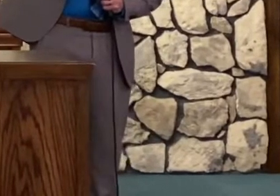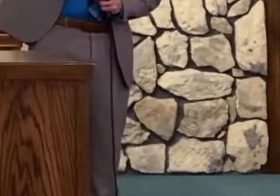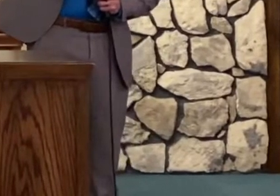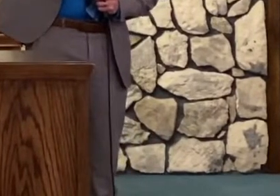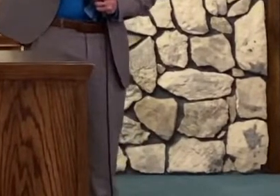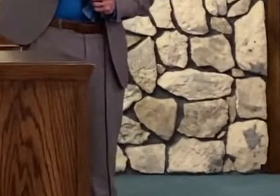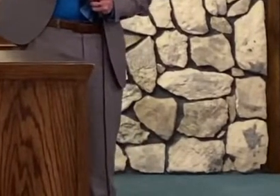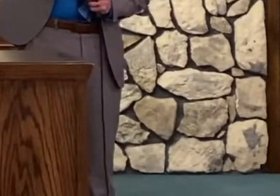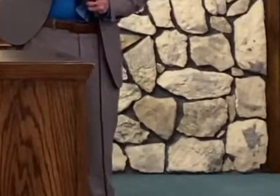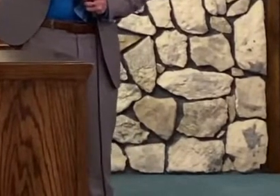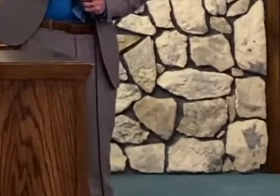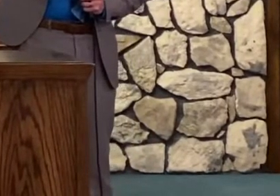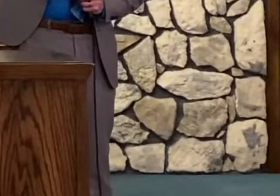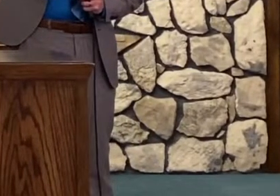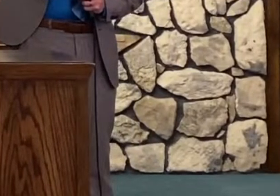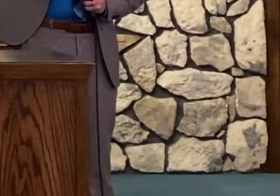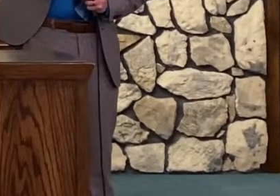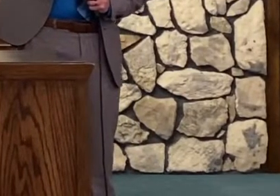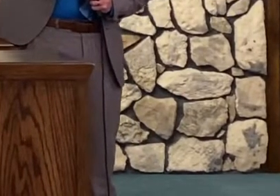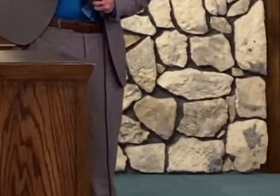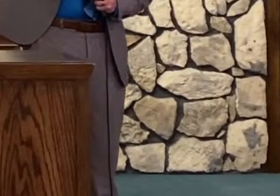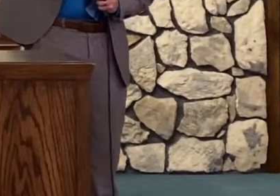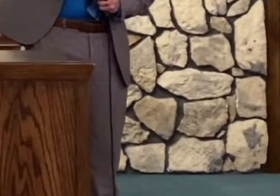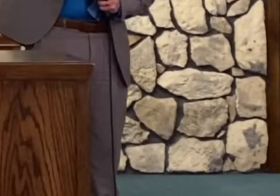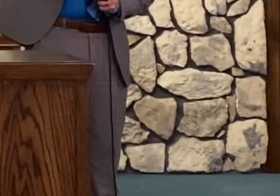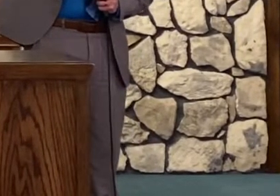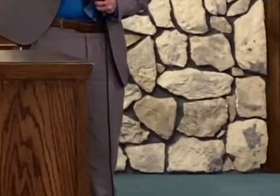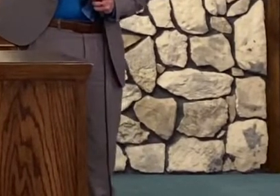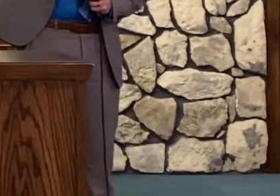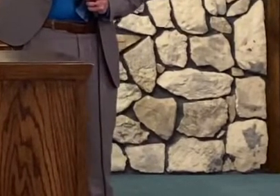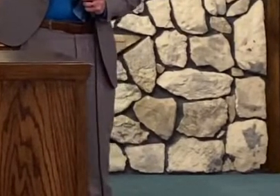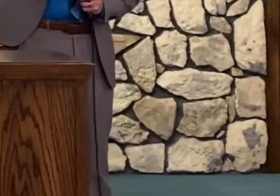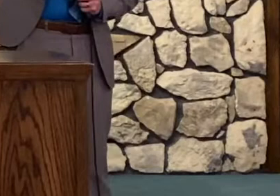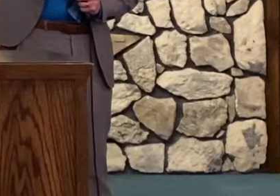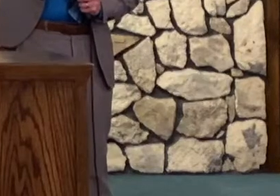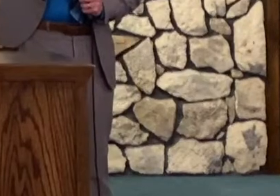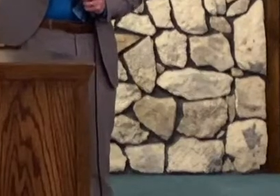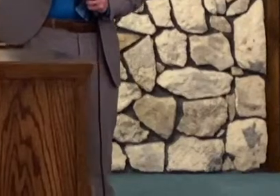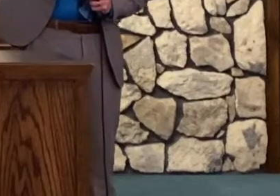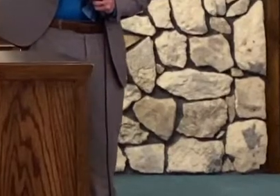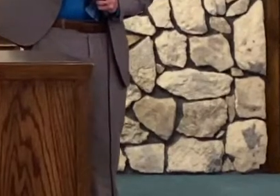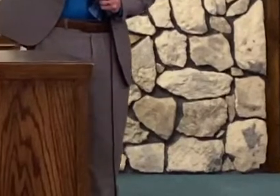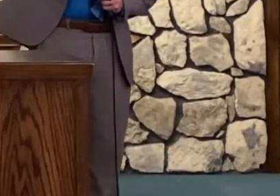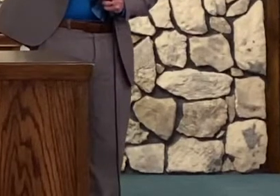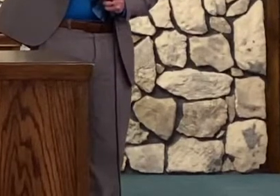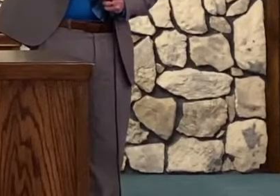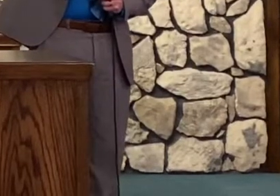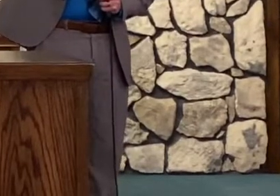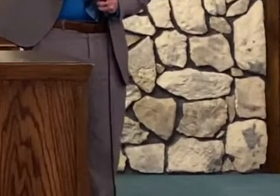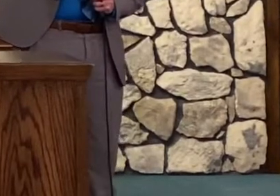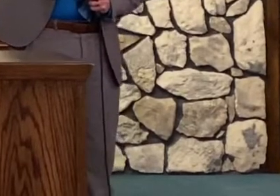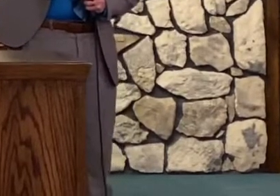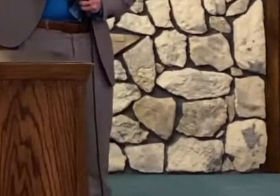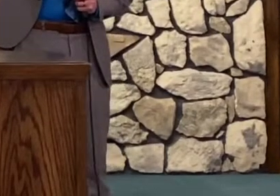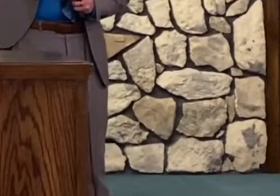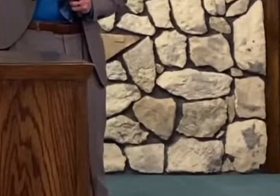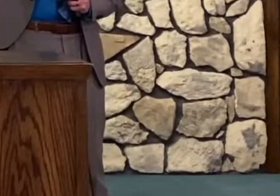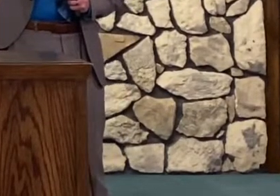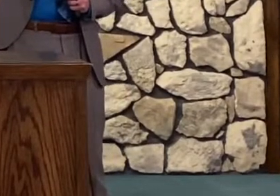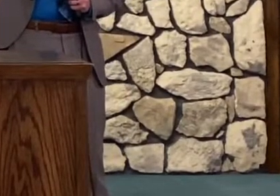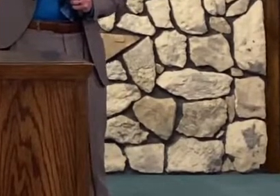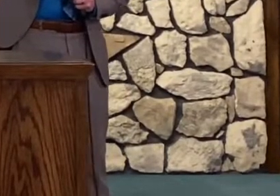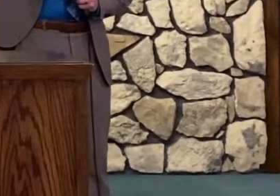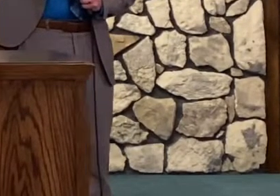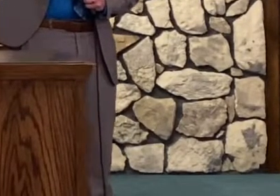hand on your head, but I can from this pulpit in this place. I can begin to speak